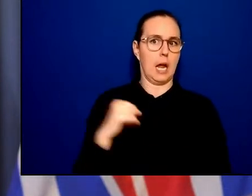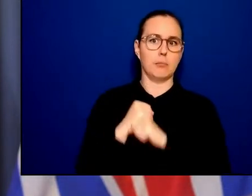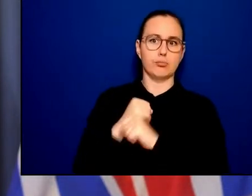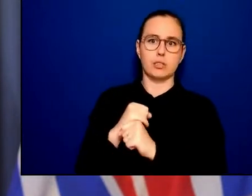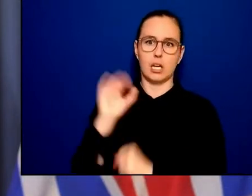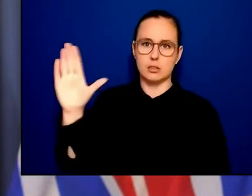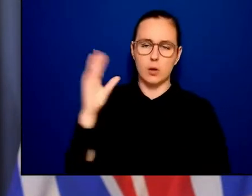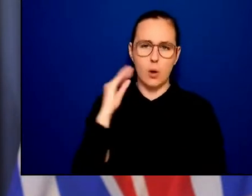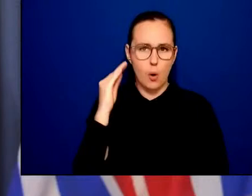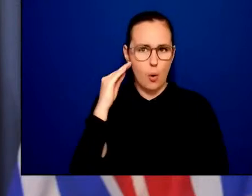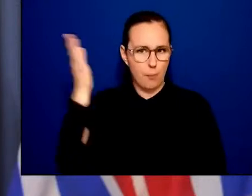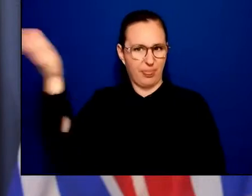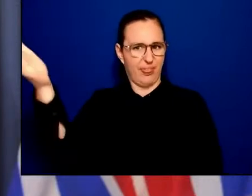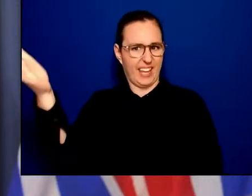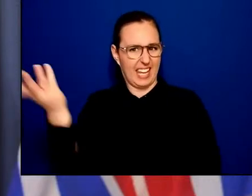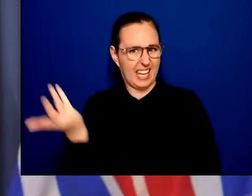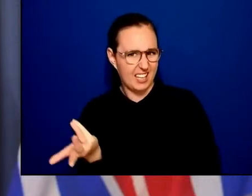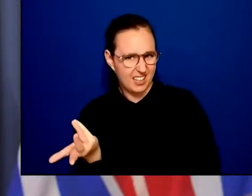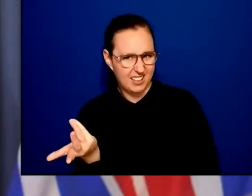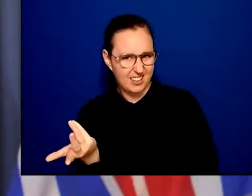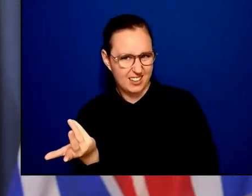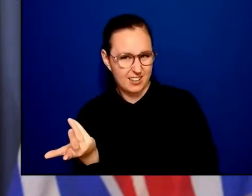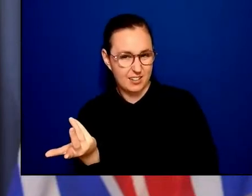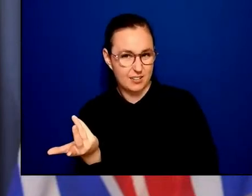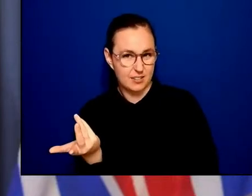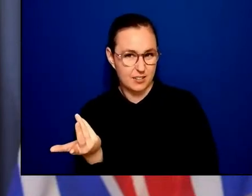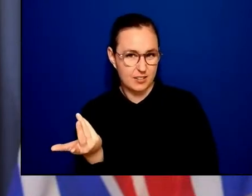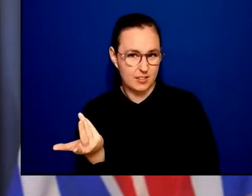them. As the RCMP,